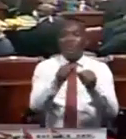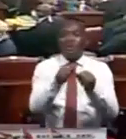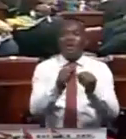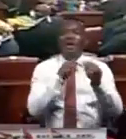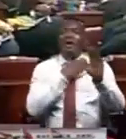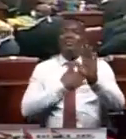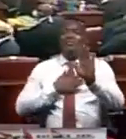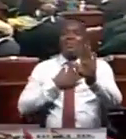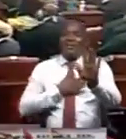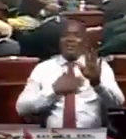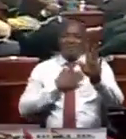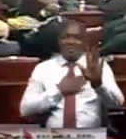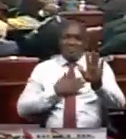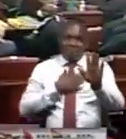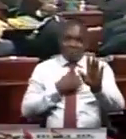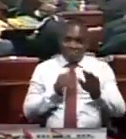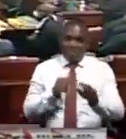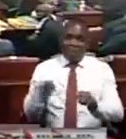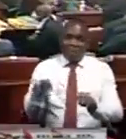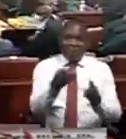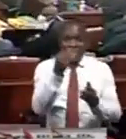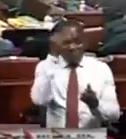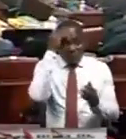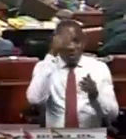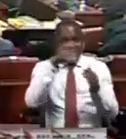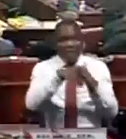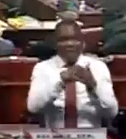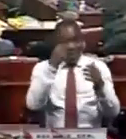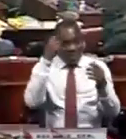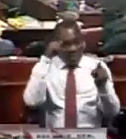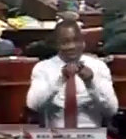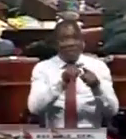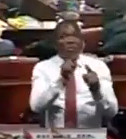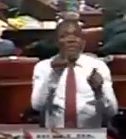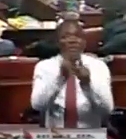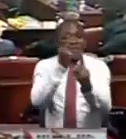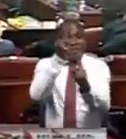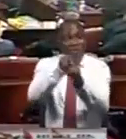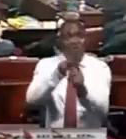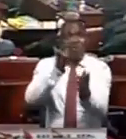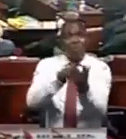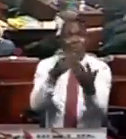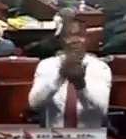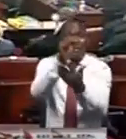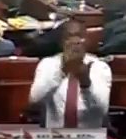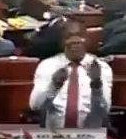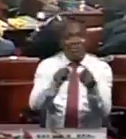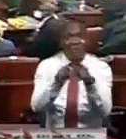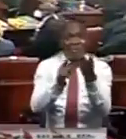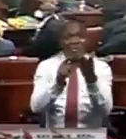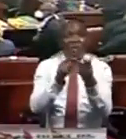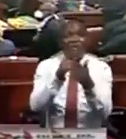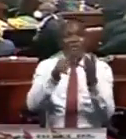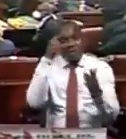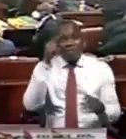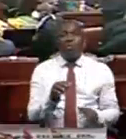Please, we want to know your position because you have also filed a witness statement. My Lord,